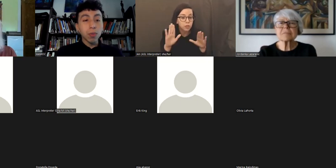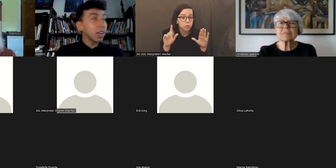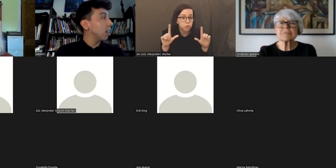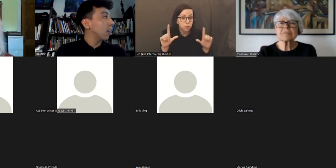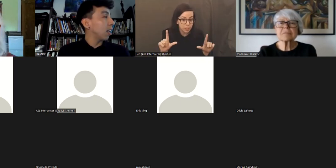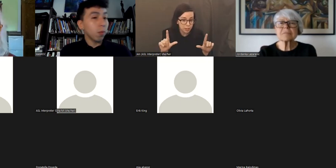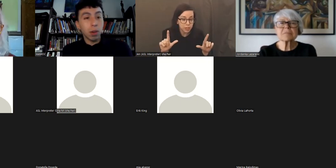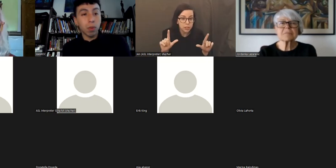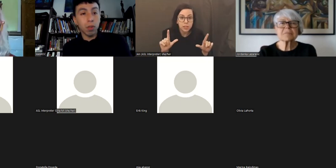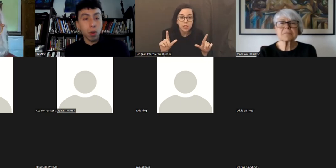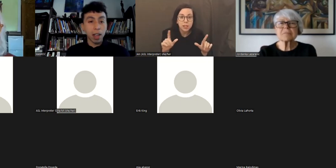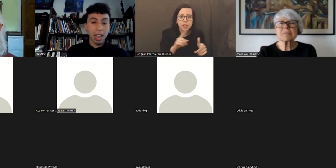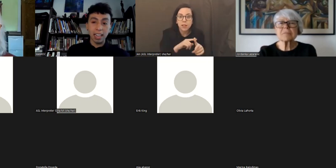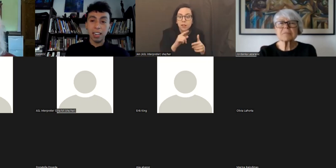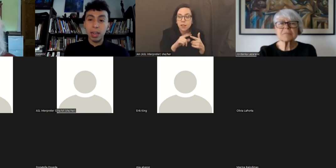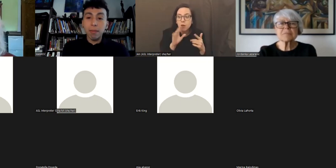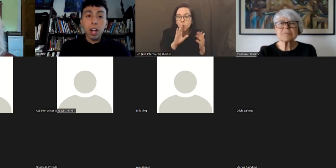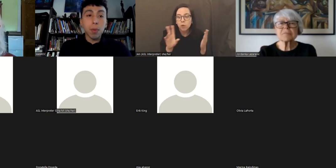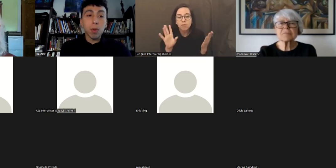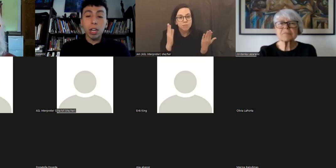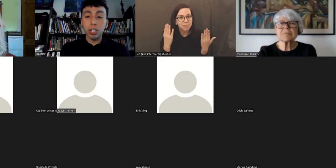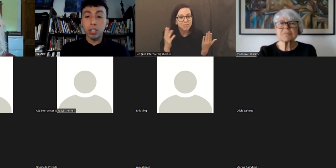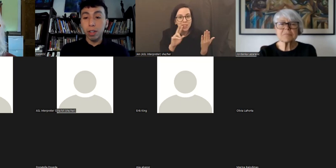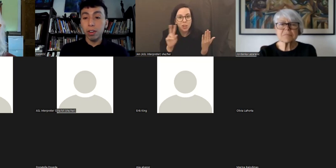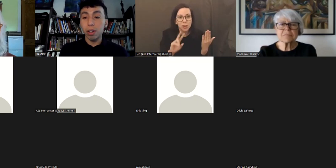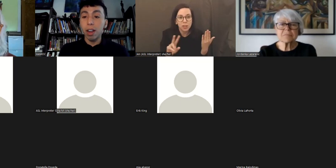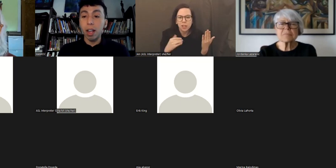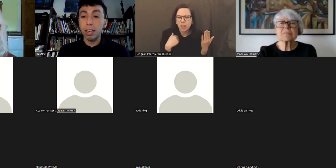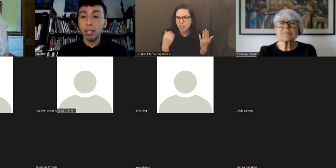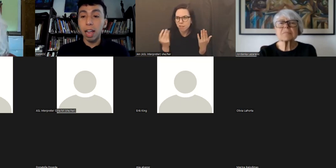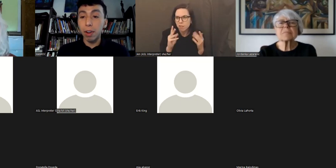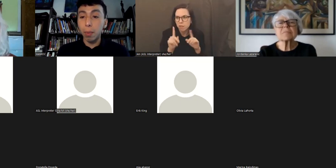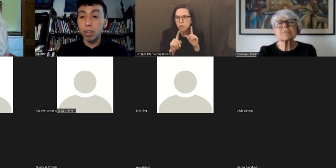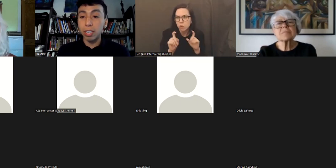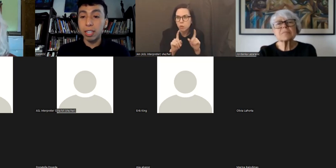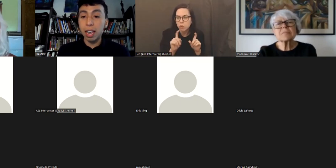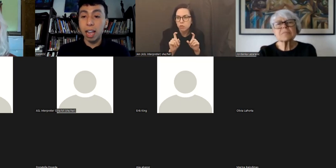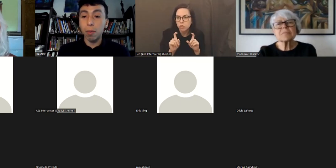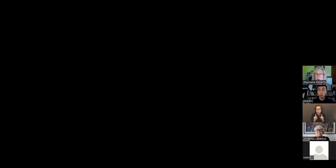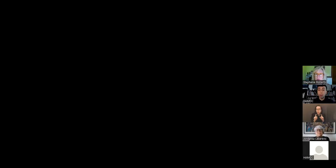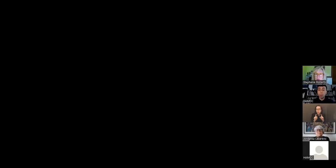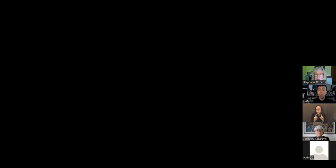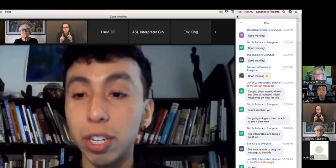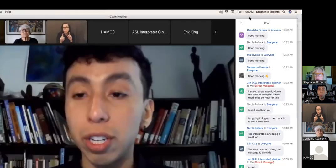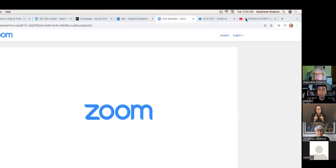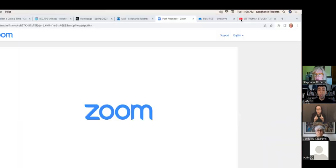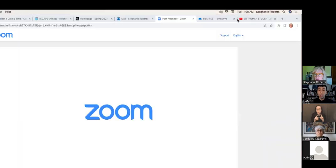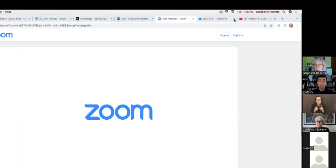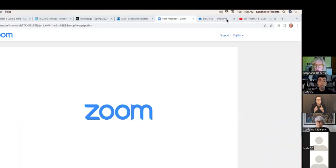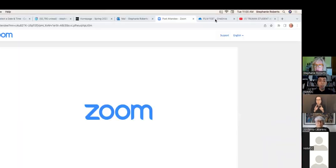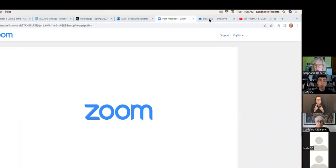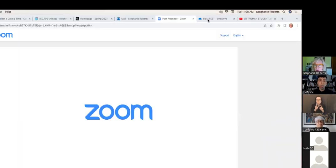your screen, and we will go ahead. We have a couple questions, I have a couple questions that I will kind of